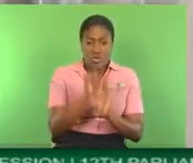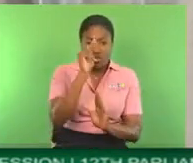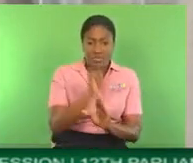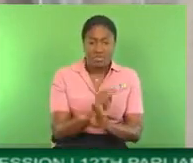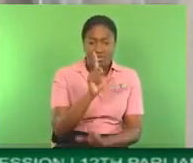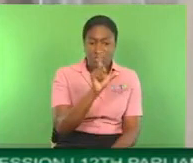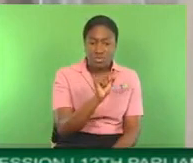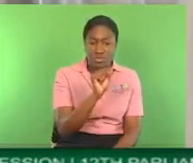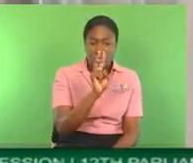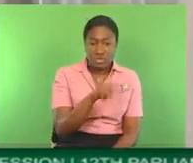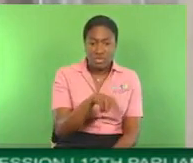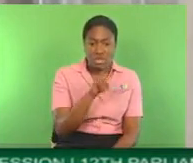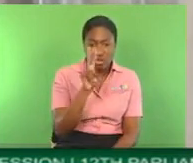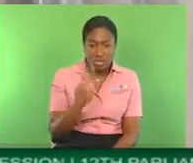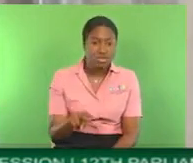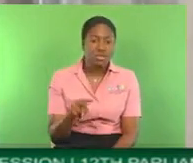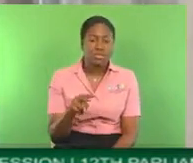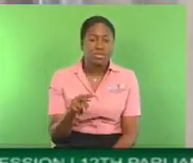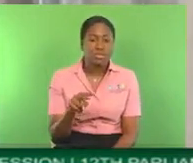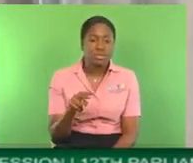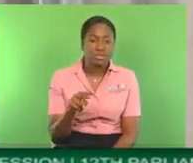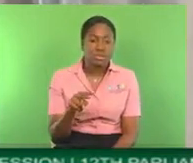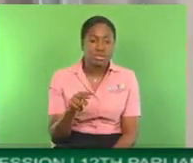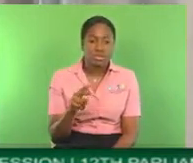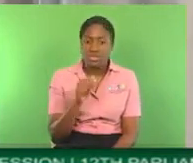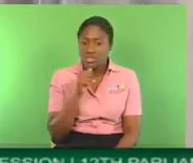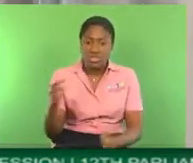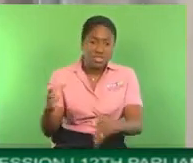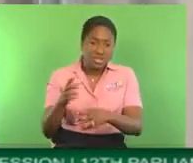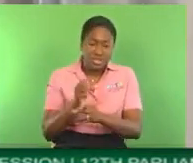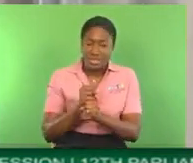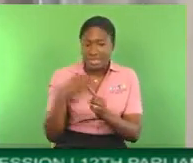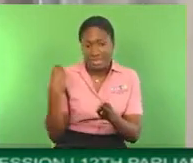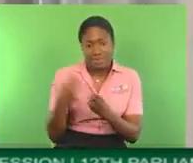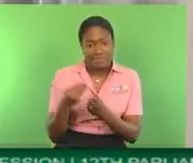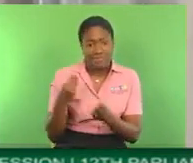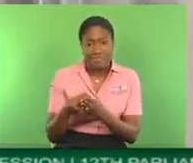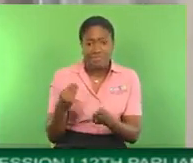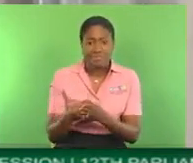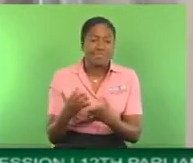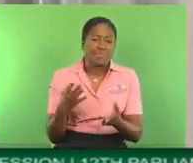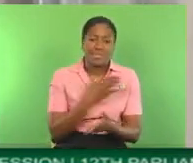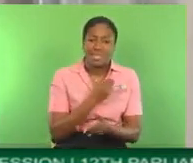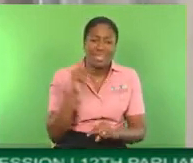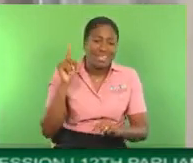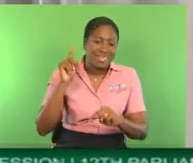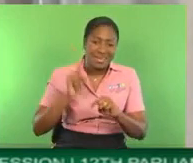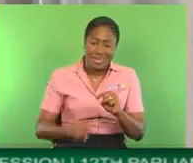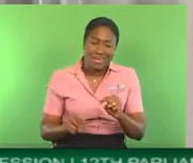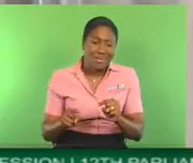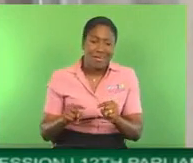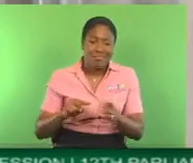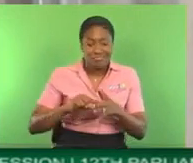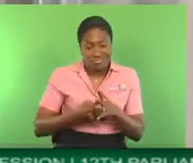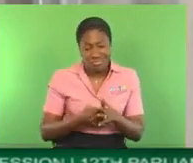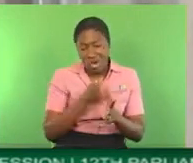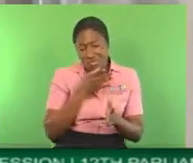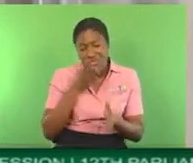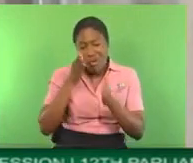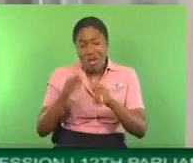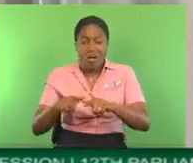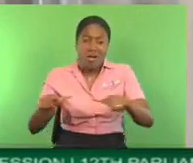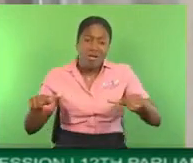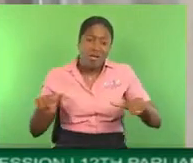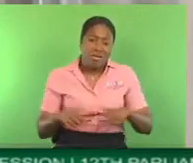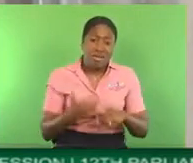2022, they have not received any compensation, and they cannot afford to do farming. On top of that, with the